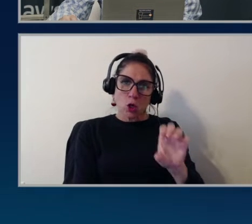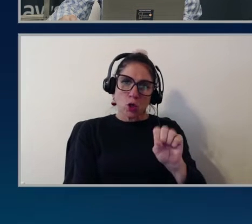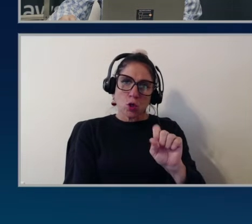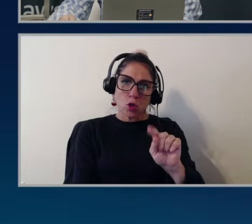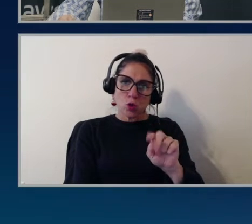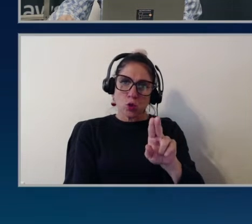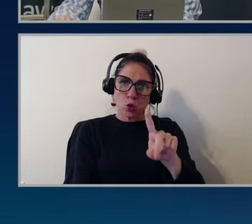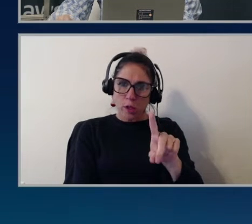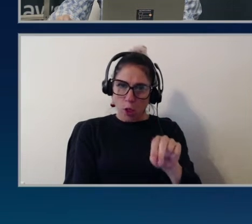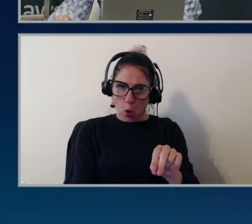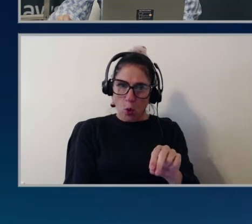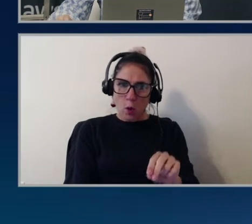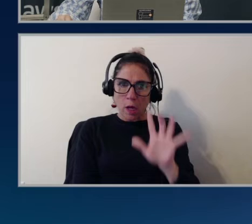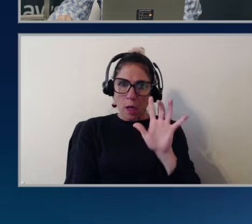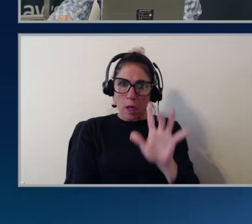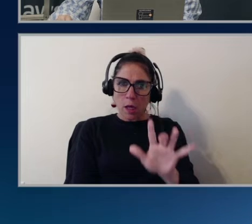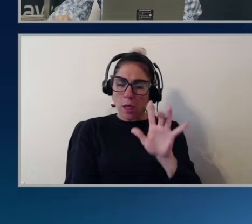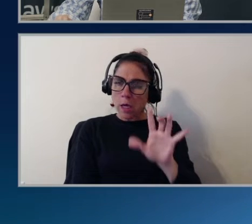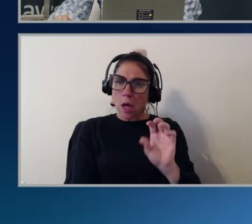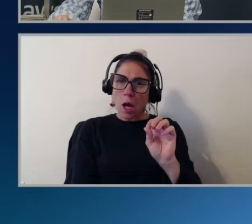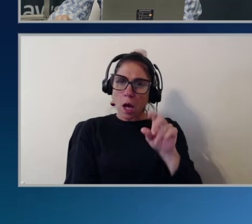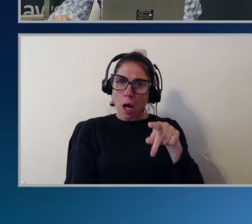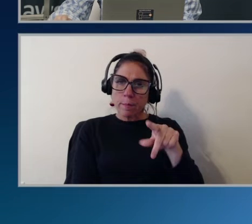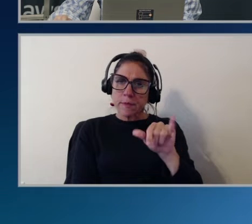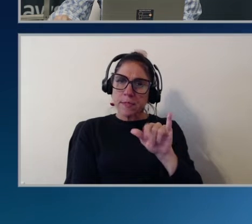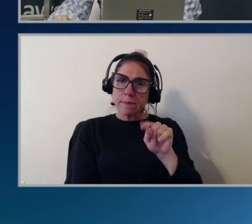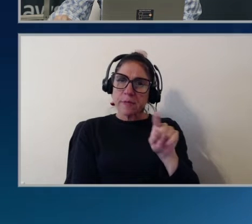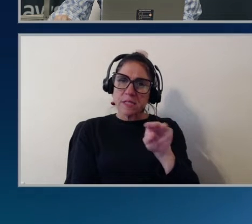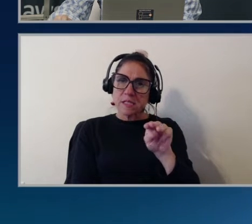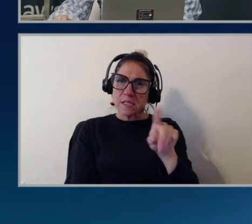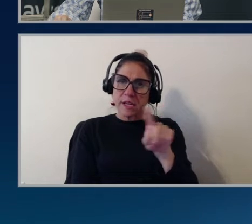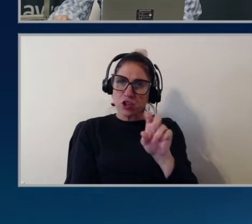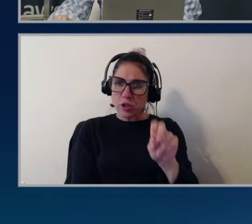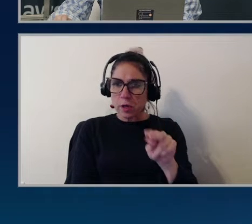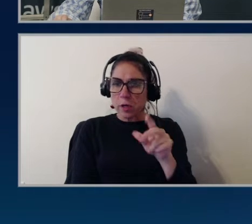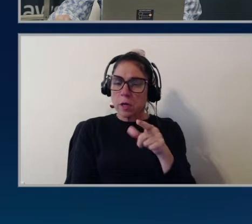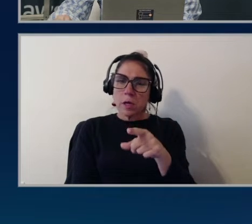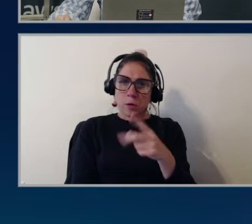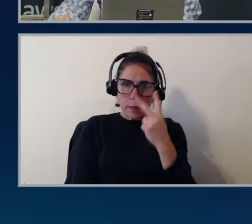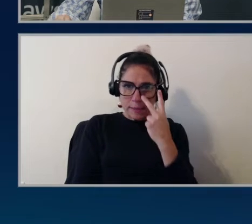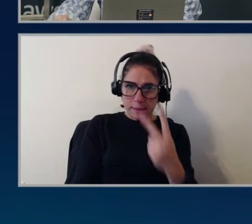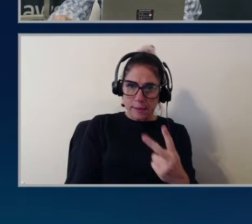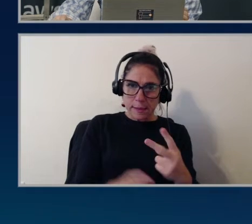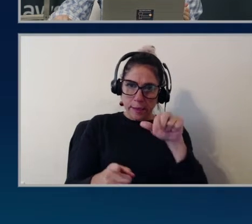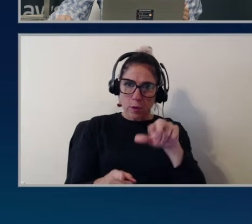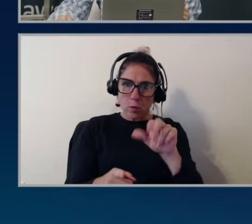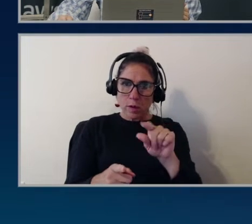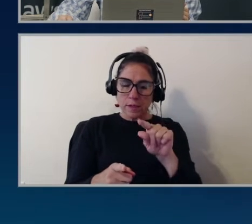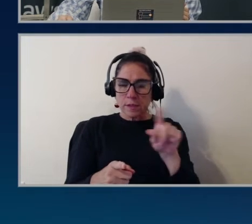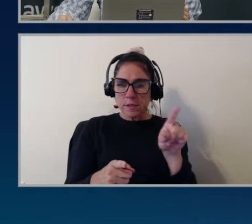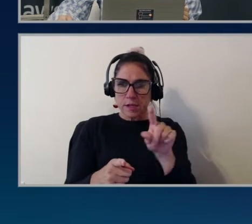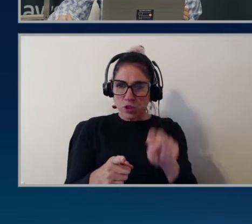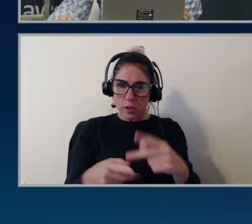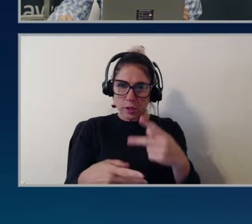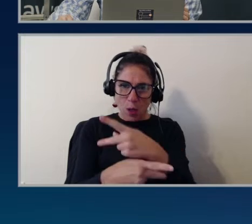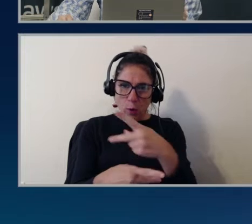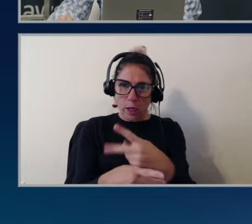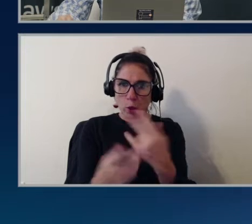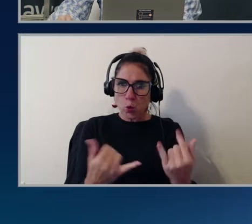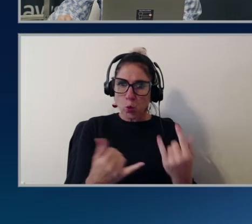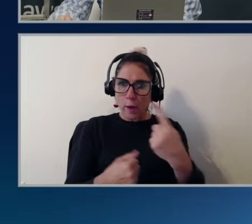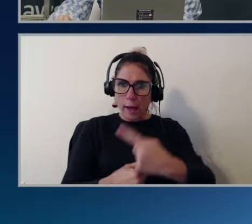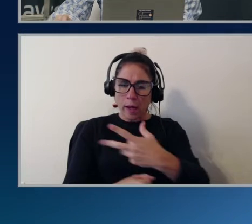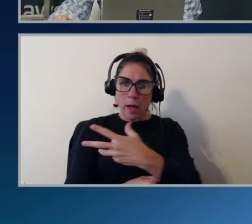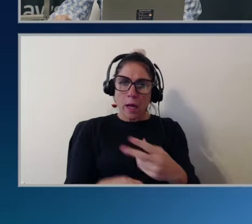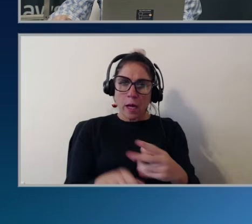Inference optimization, and you can see all this quantization job. It was completed today, and if